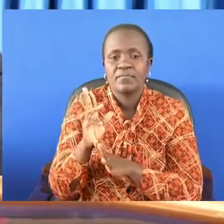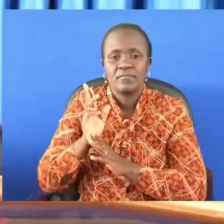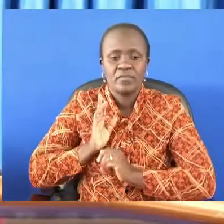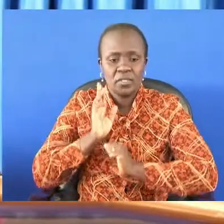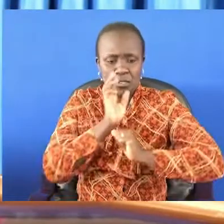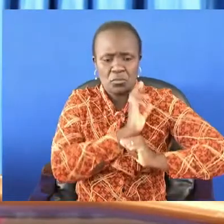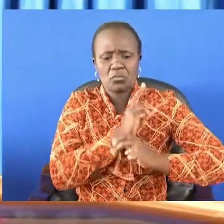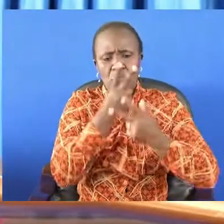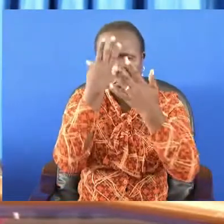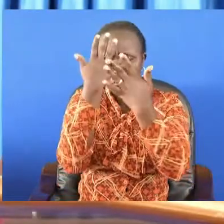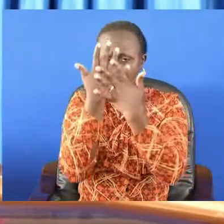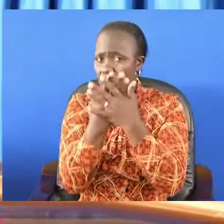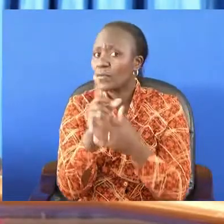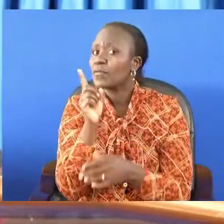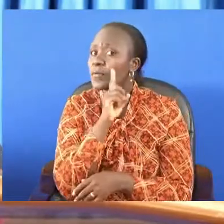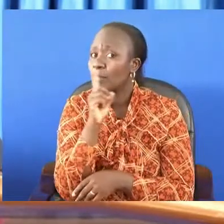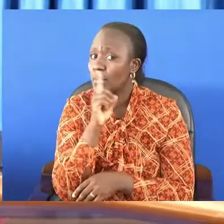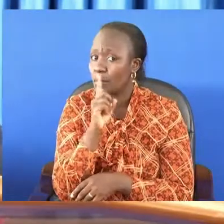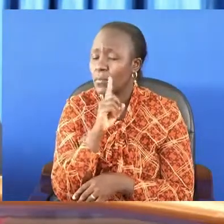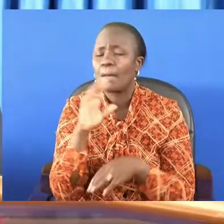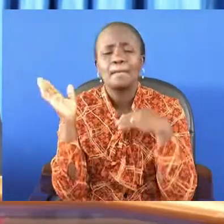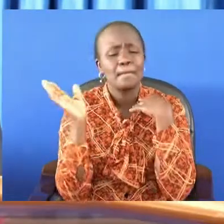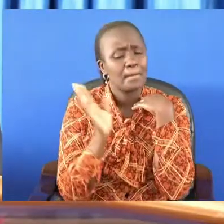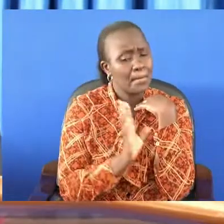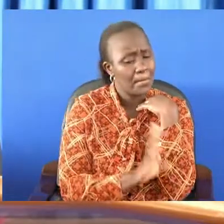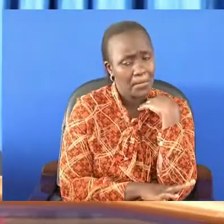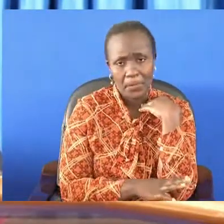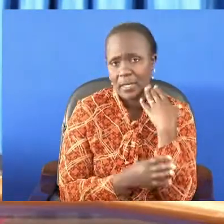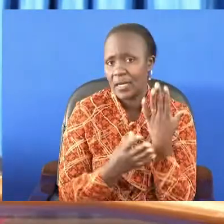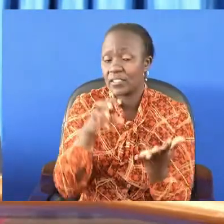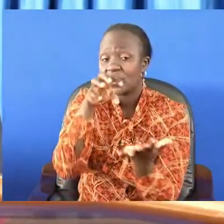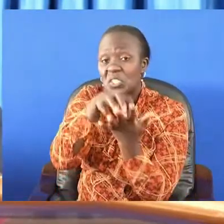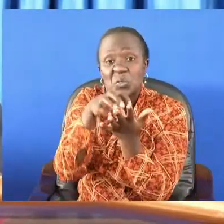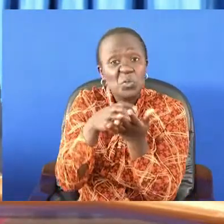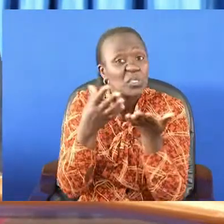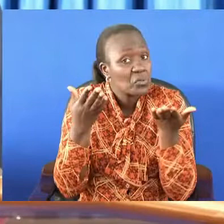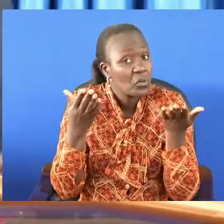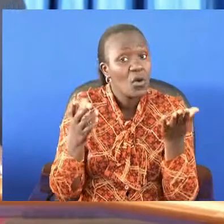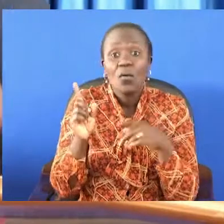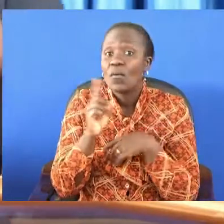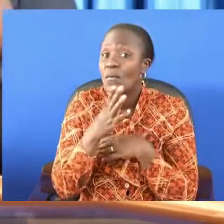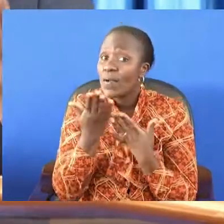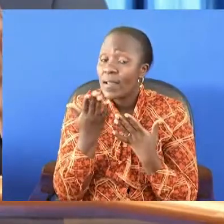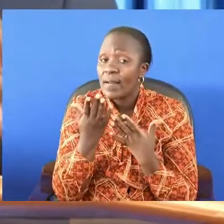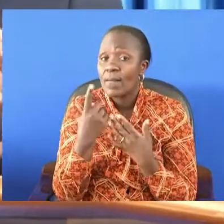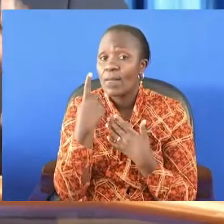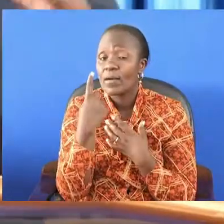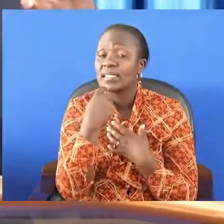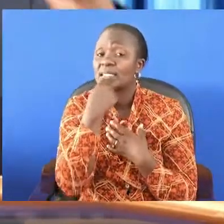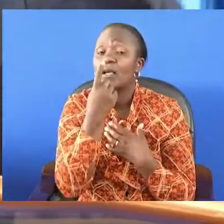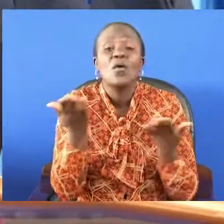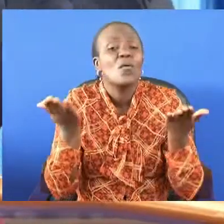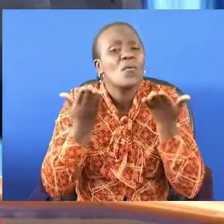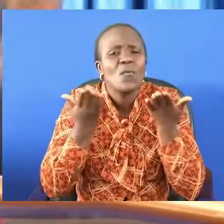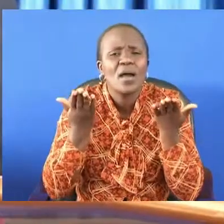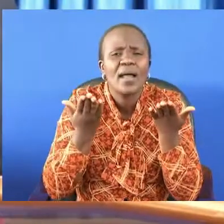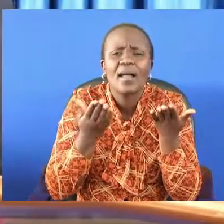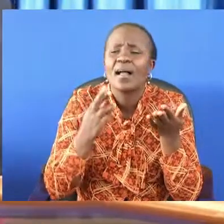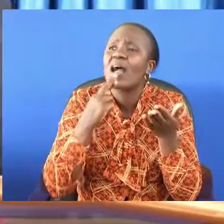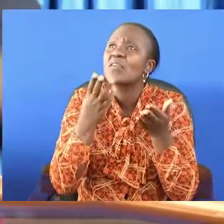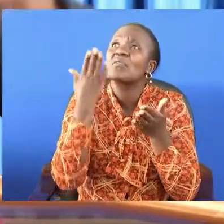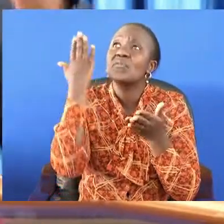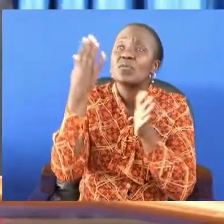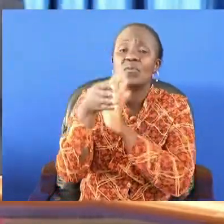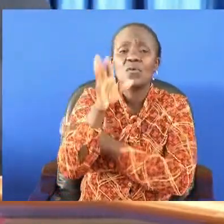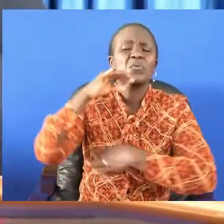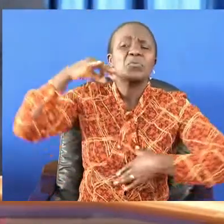Roman jail. It was a very, very pathetic situation. A situation that where one would say, "Where are you, God? We